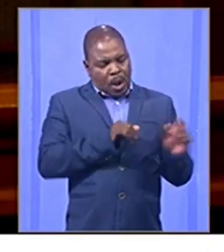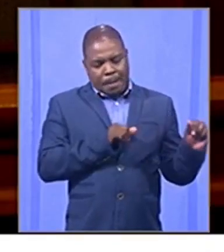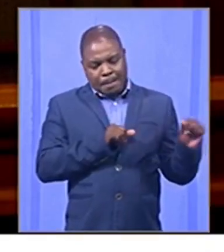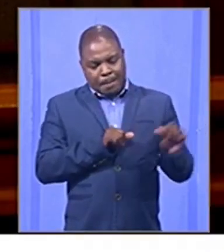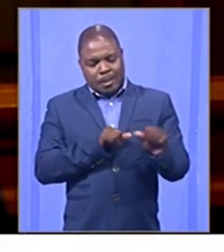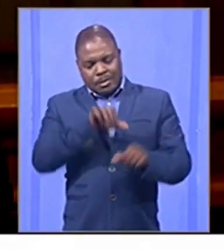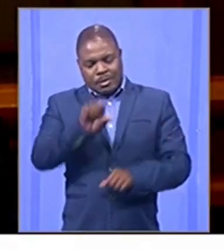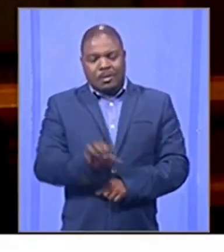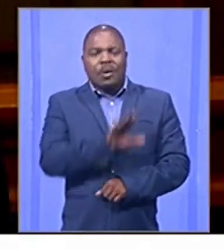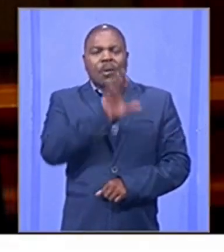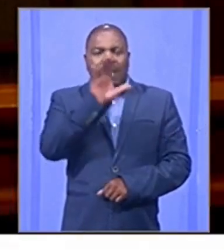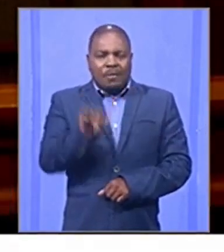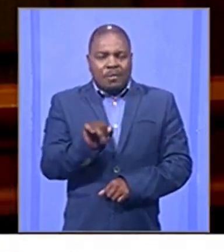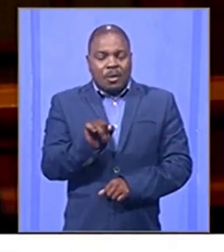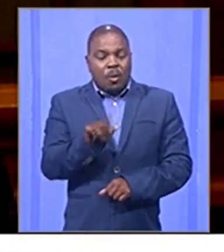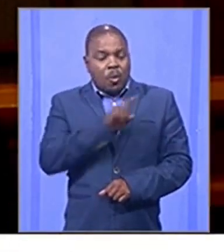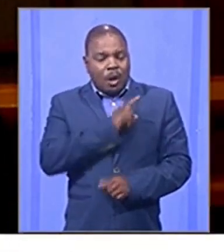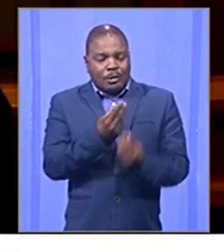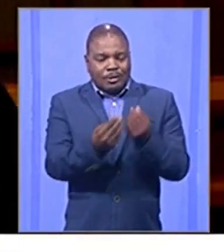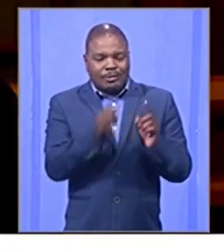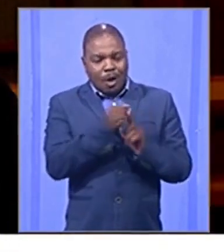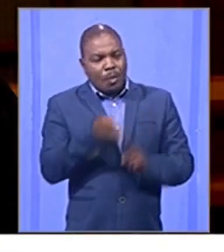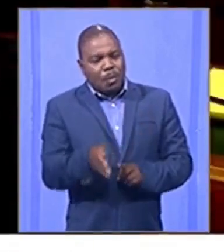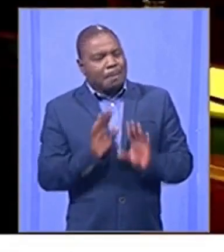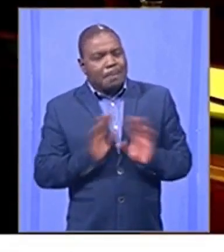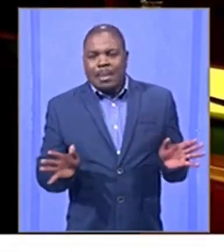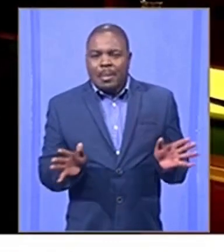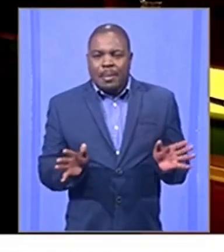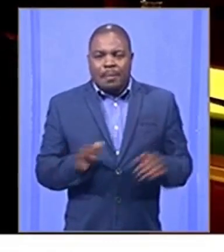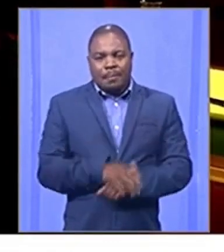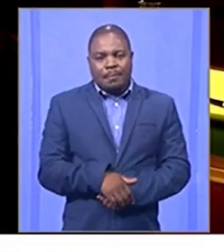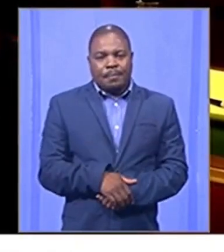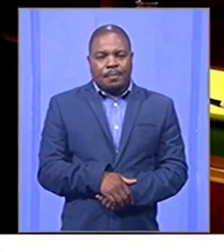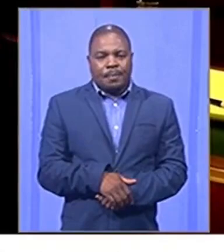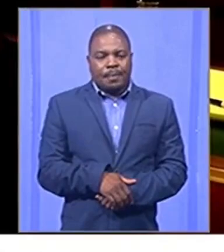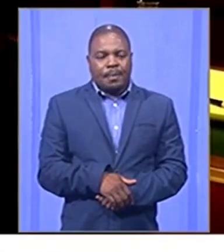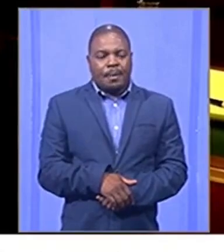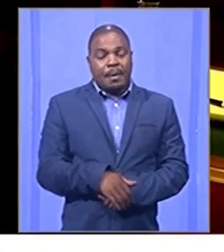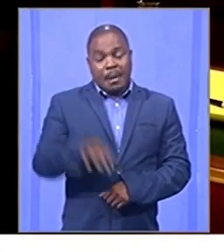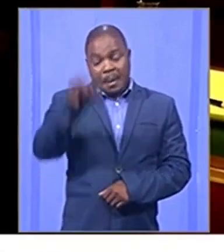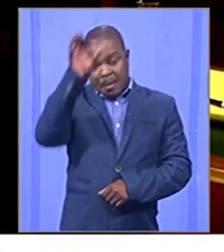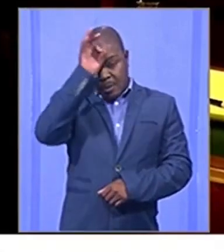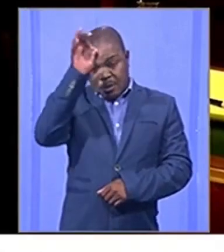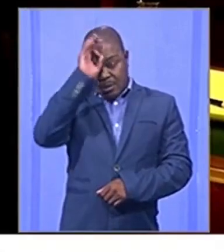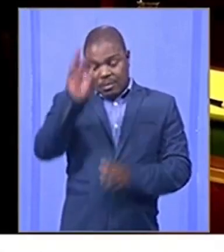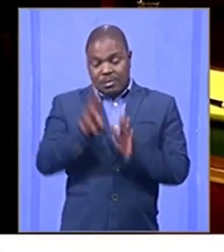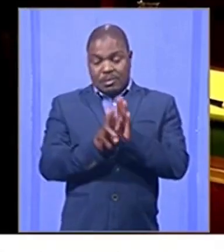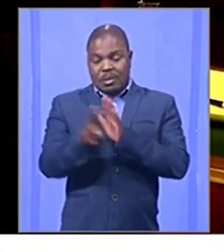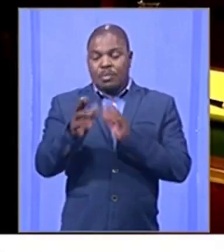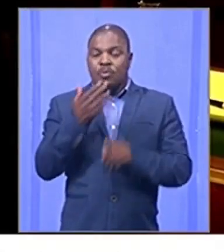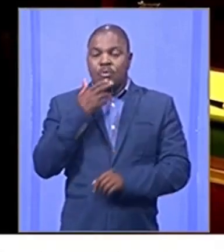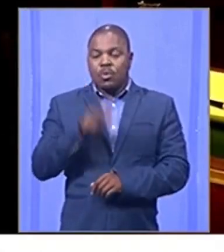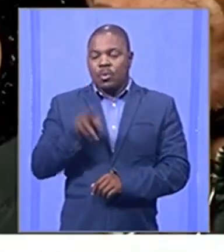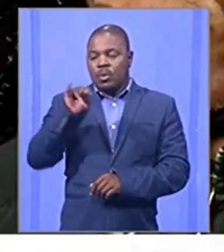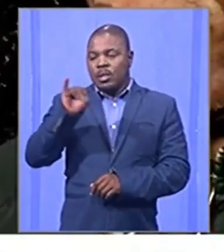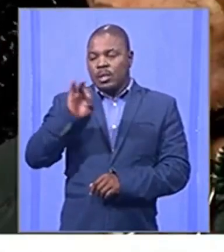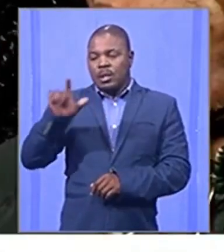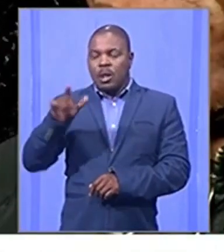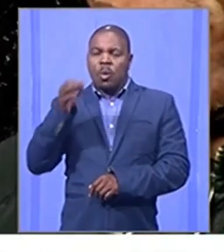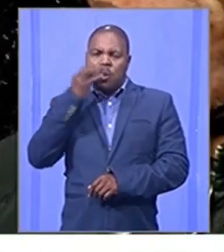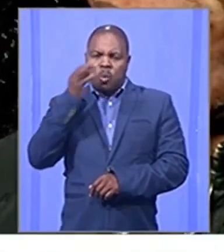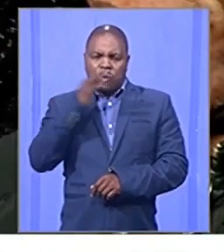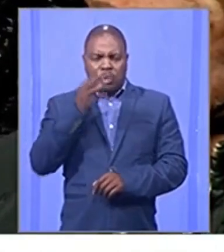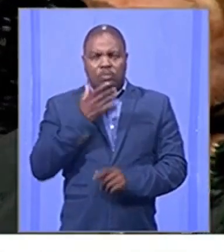to South Africa to her children. That's all, my lord. Moemedi wa maphodisa Neil Snellenberg a re ga gona bosupi jwa